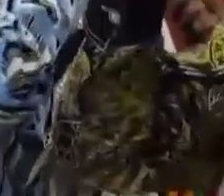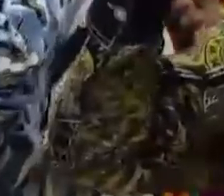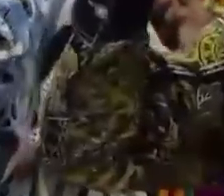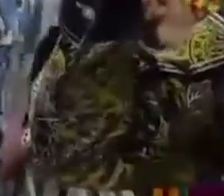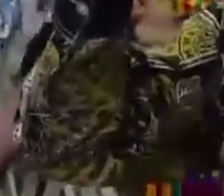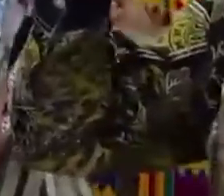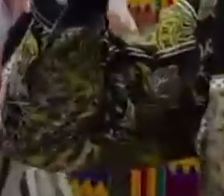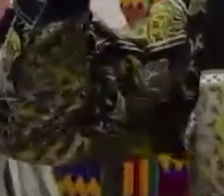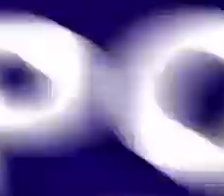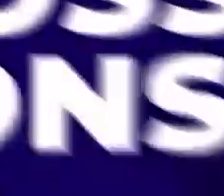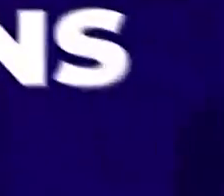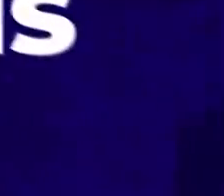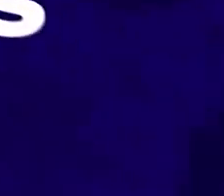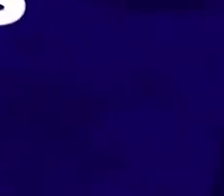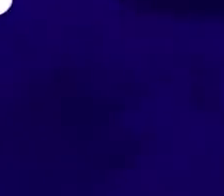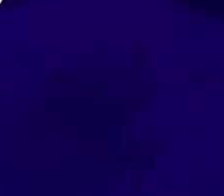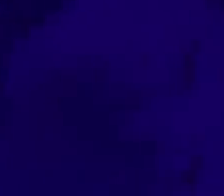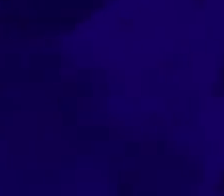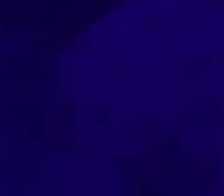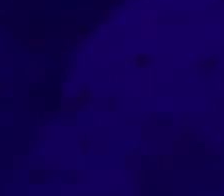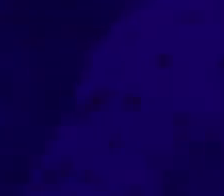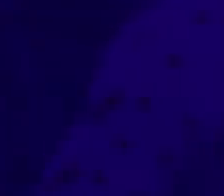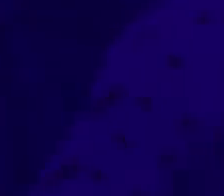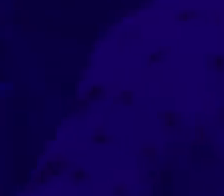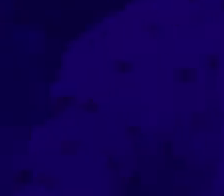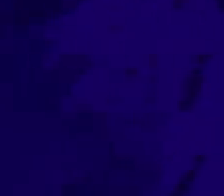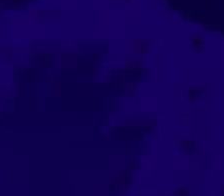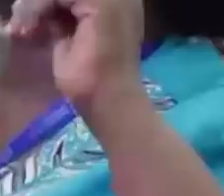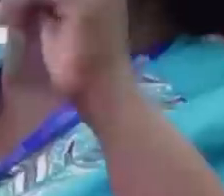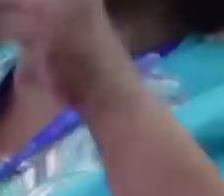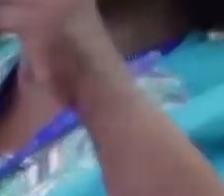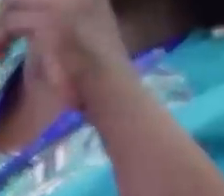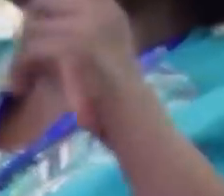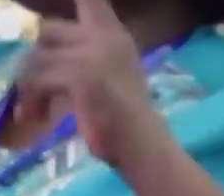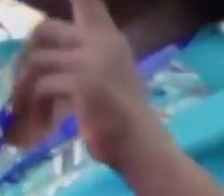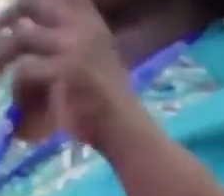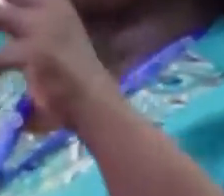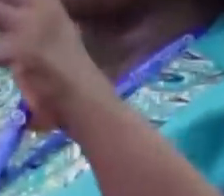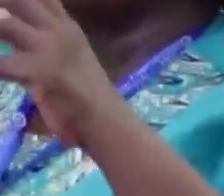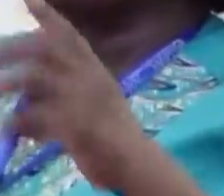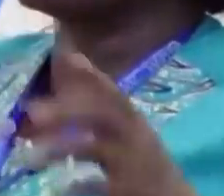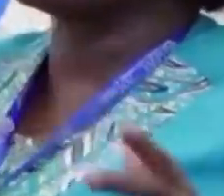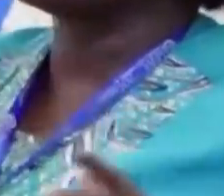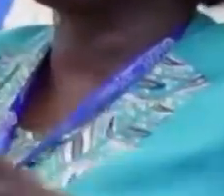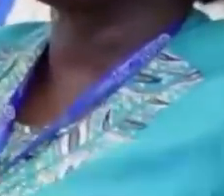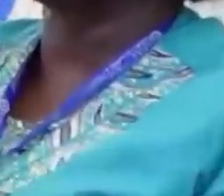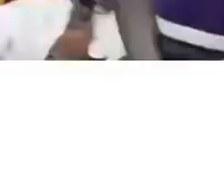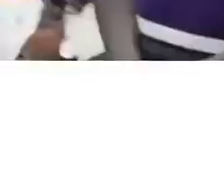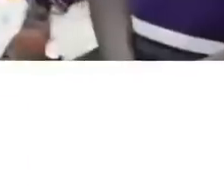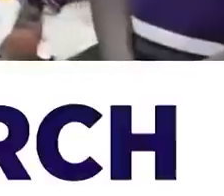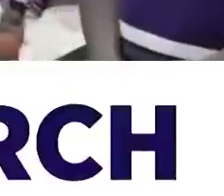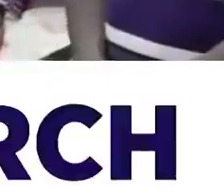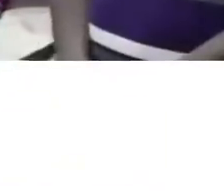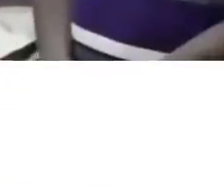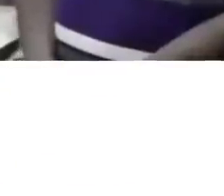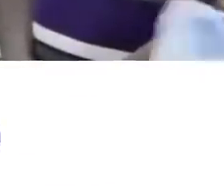Our theme for this year, A Glorious Church Revived to Possess the Nations, seeks to deepen the focus of building a